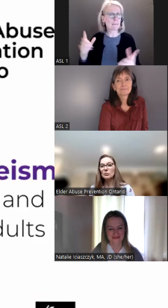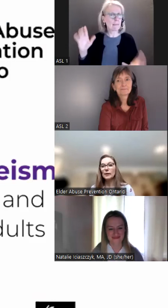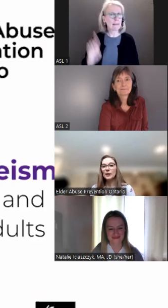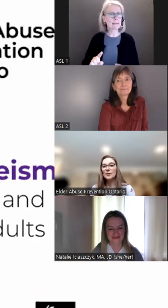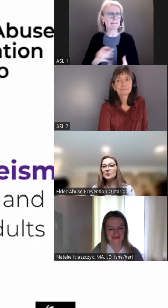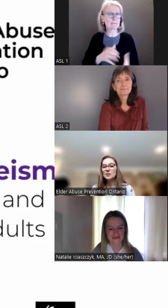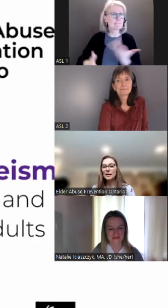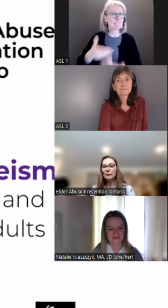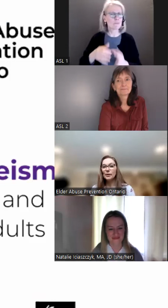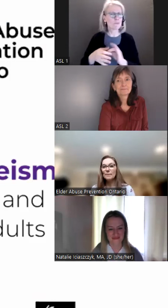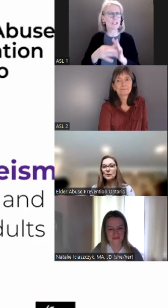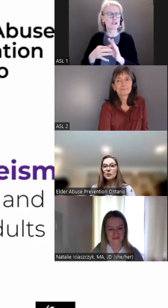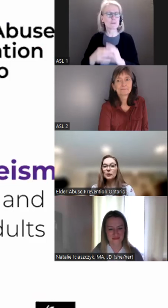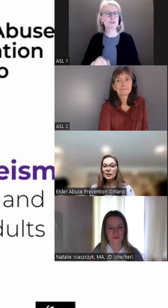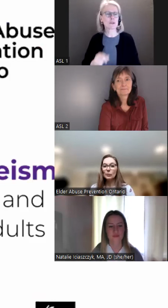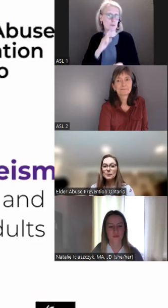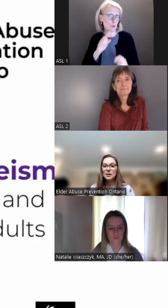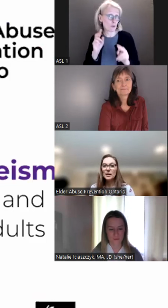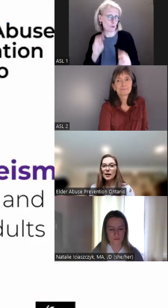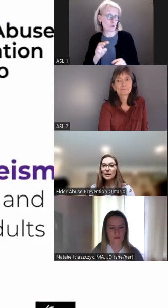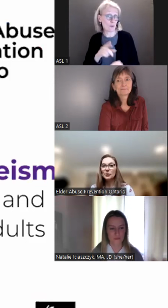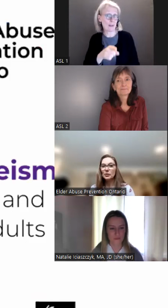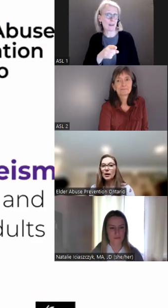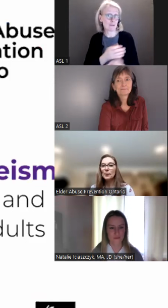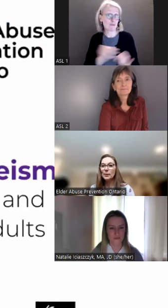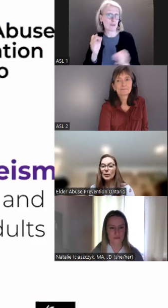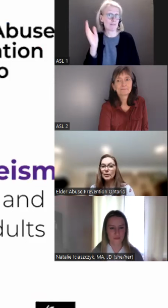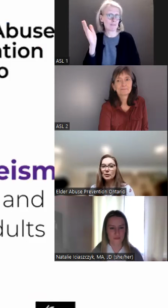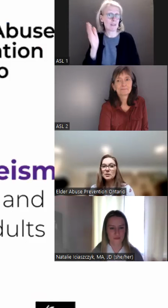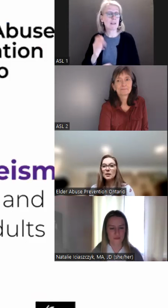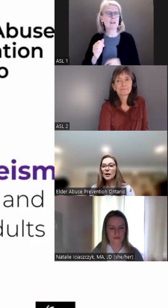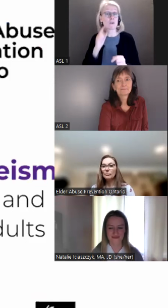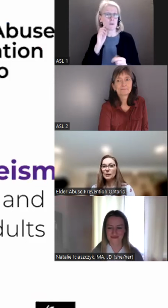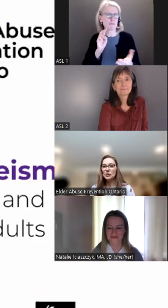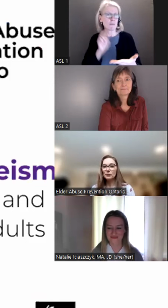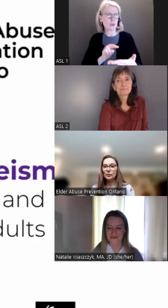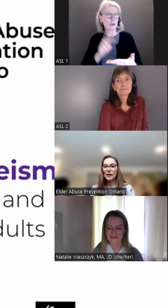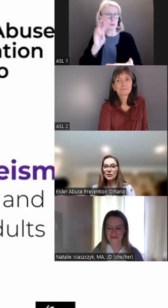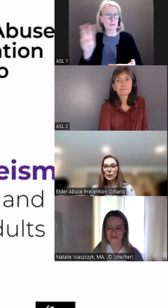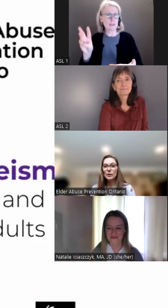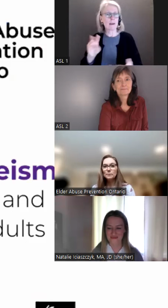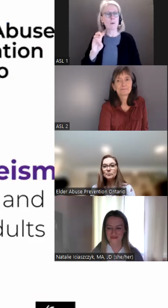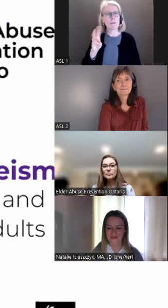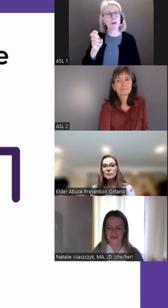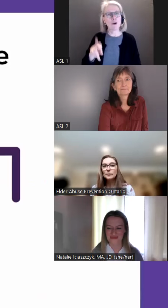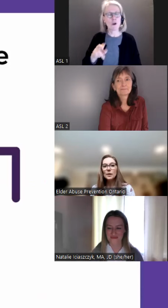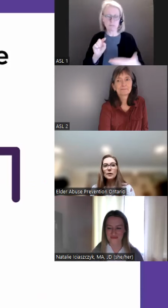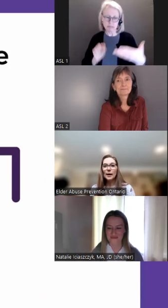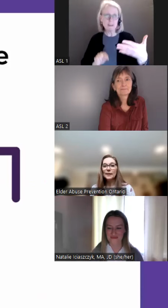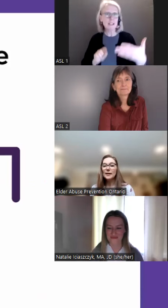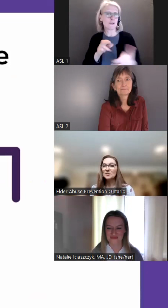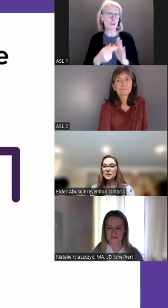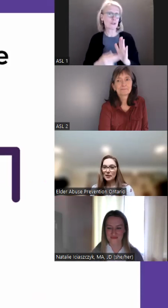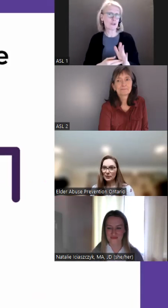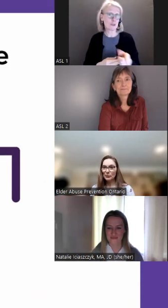a chance already to sign up for that, you can look at our website and under upcoming webinars and register for that as well.